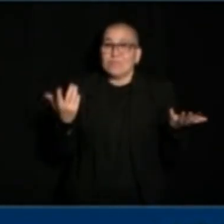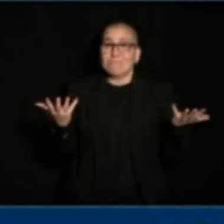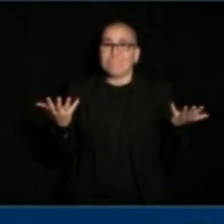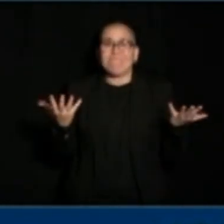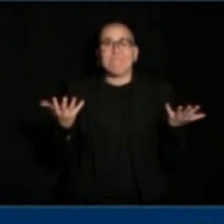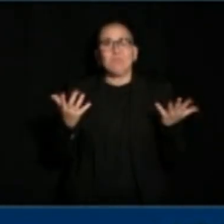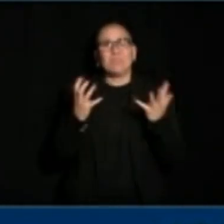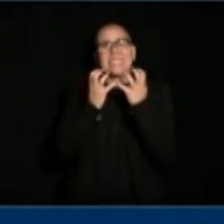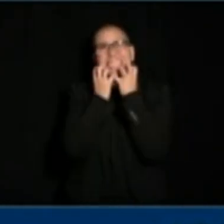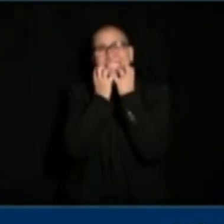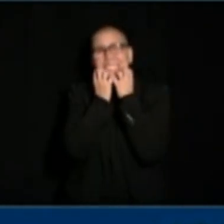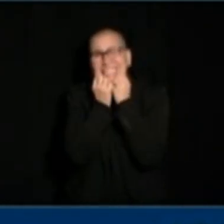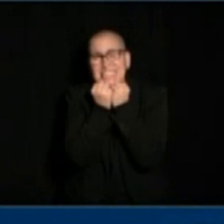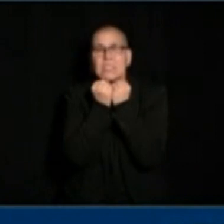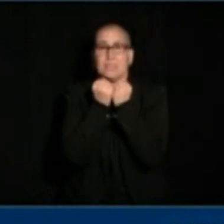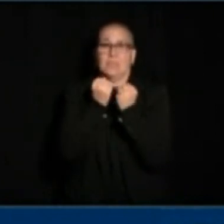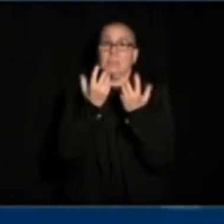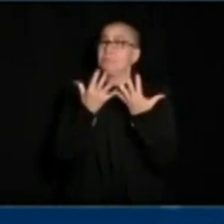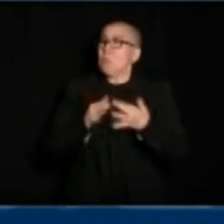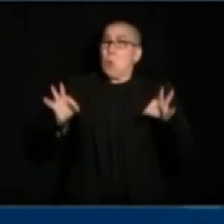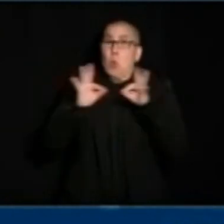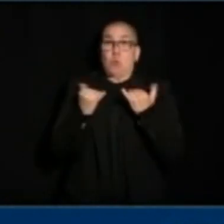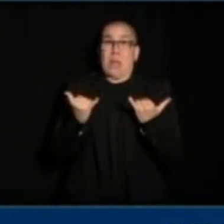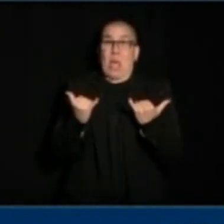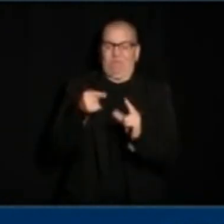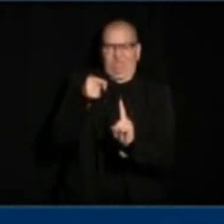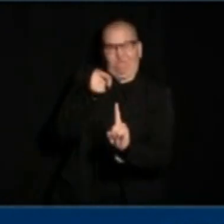and that's by the behaviors that we exhibit.